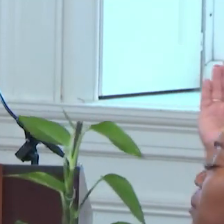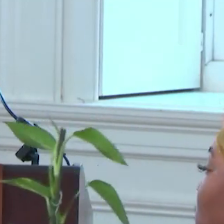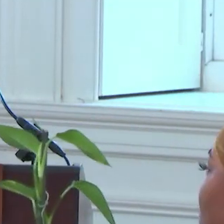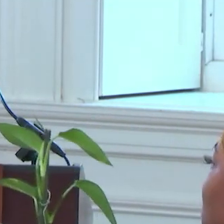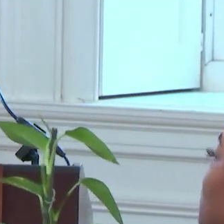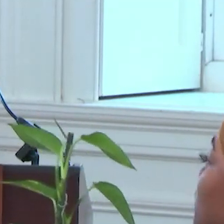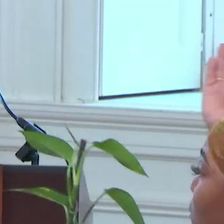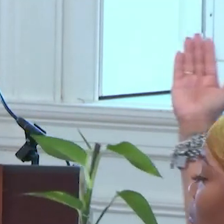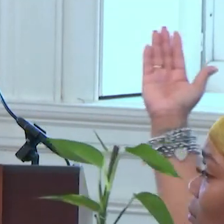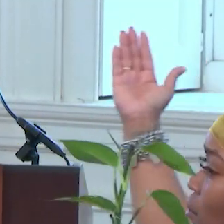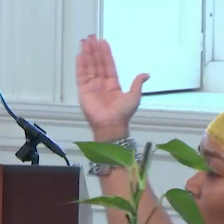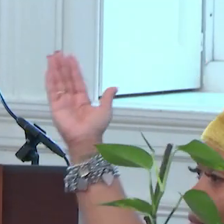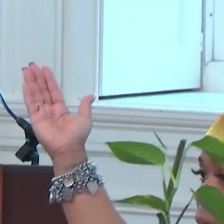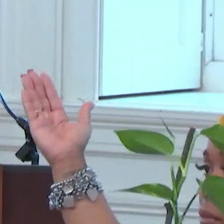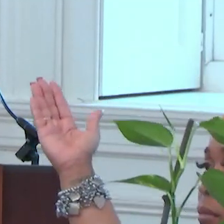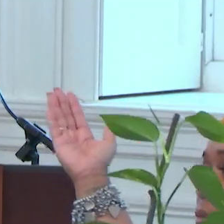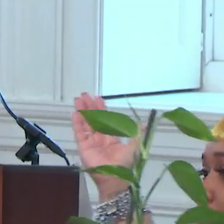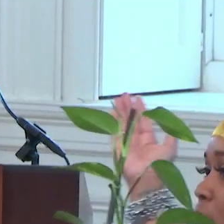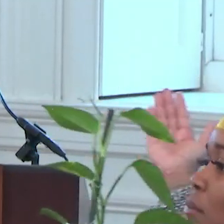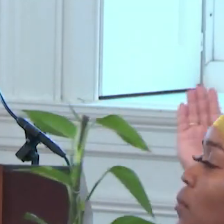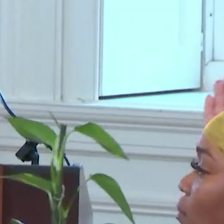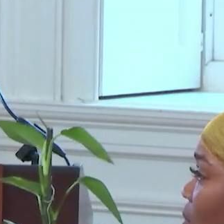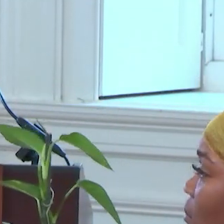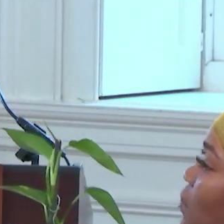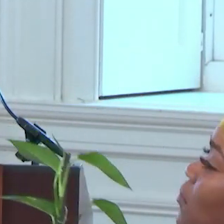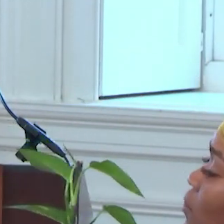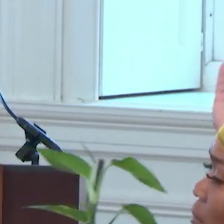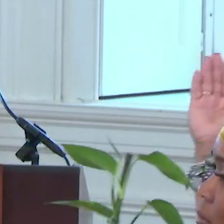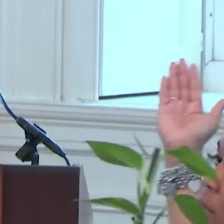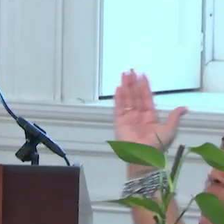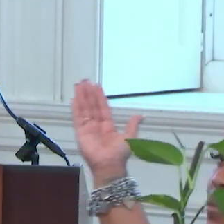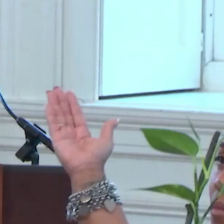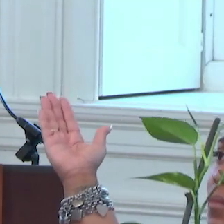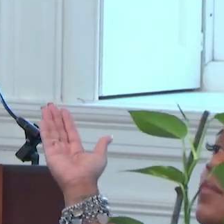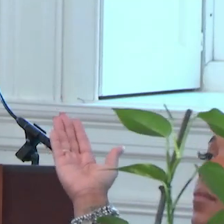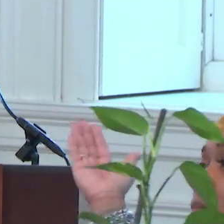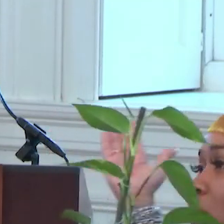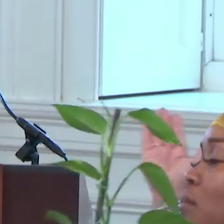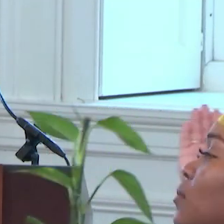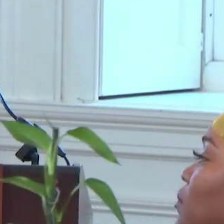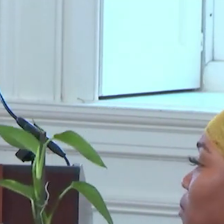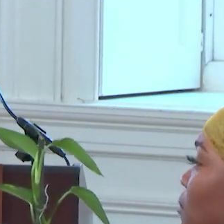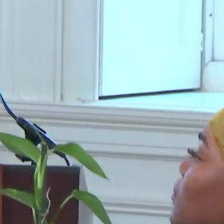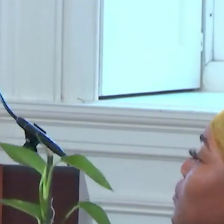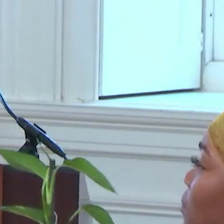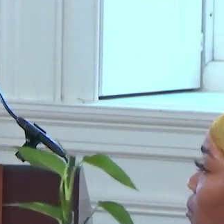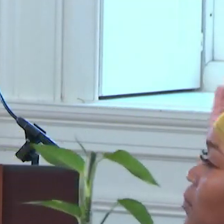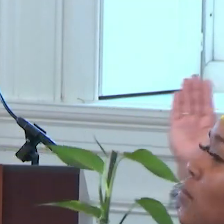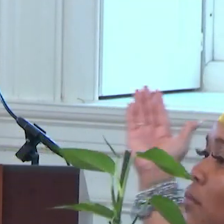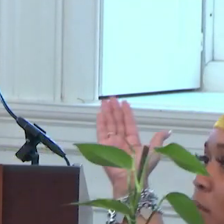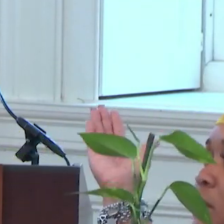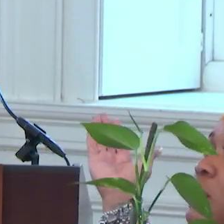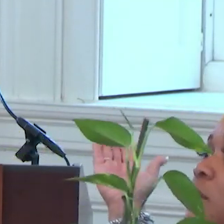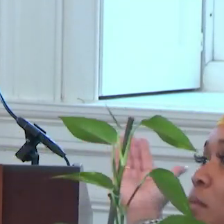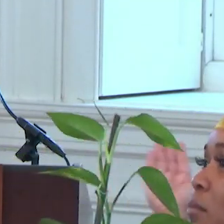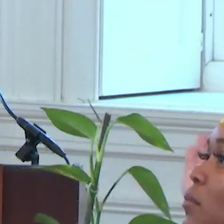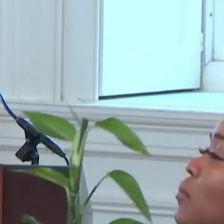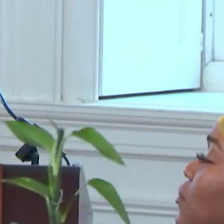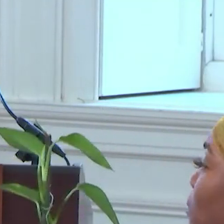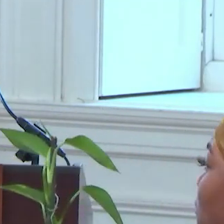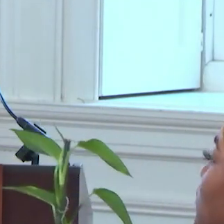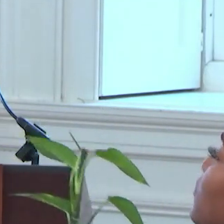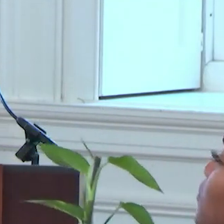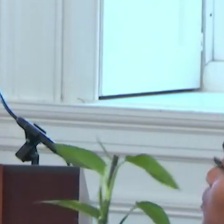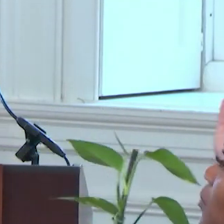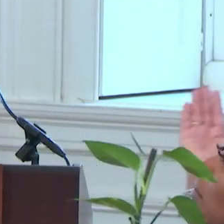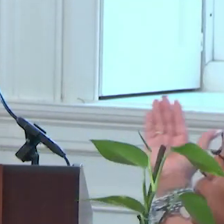life. People like my teacher, Cheryl Smith, and our co-Lee Thompson. My parents, Lester and Vera Davis, and my